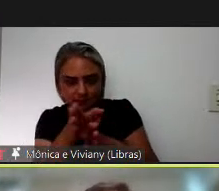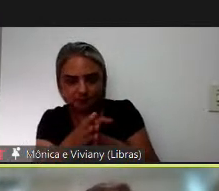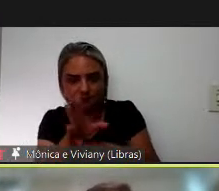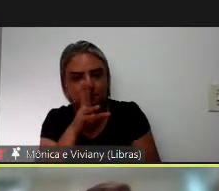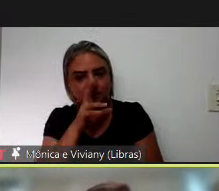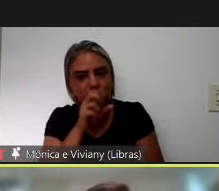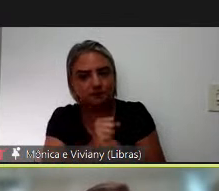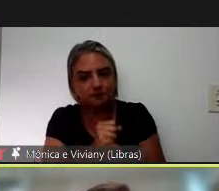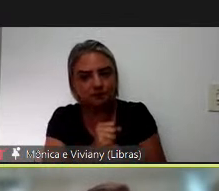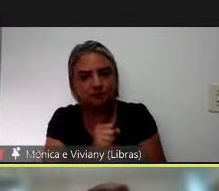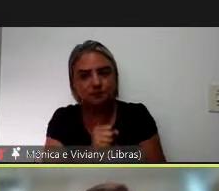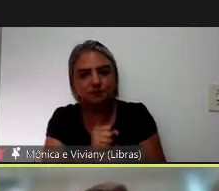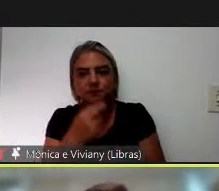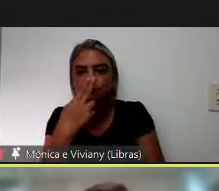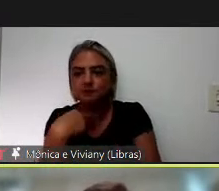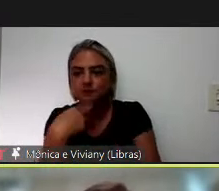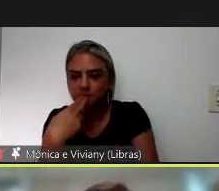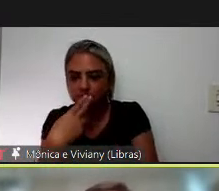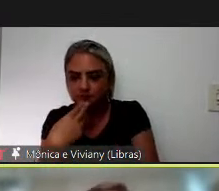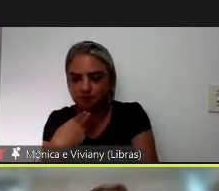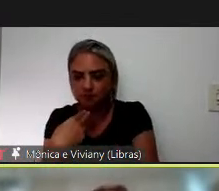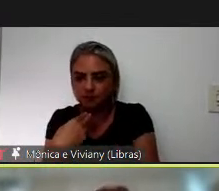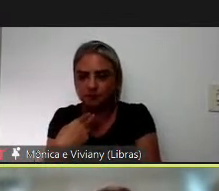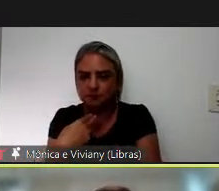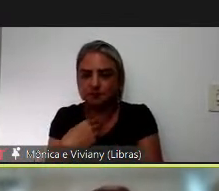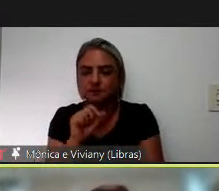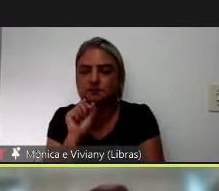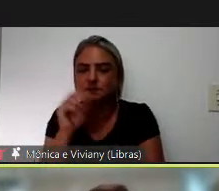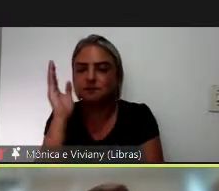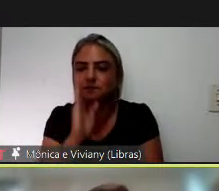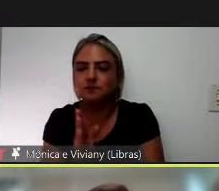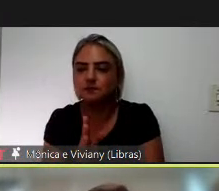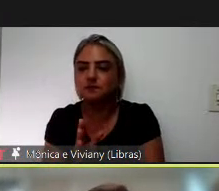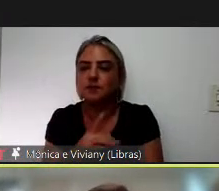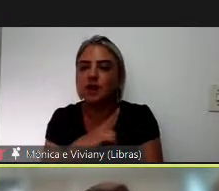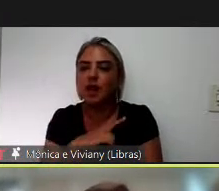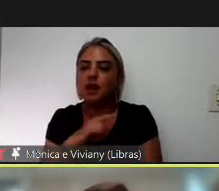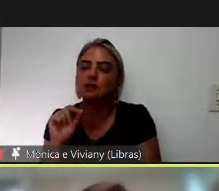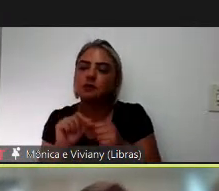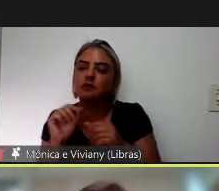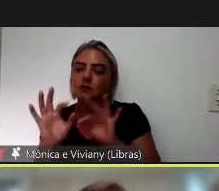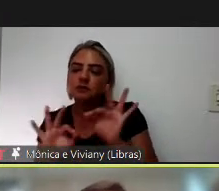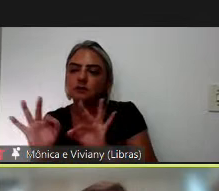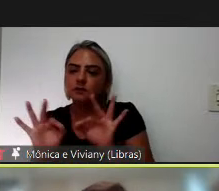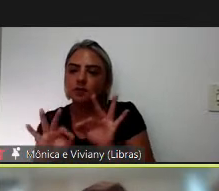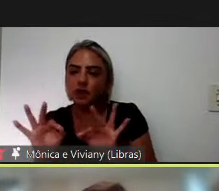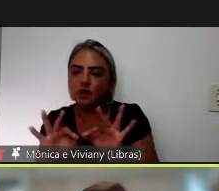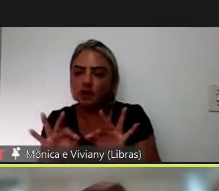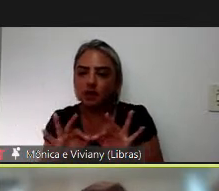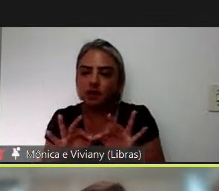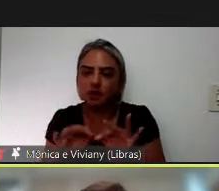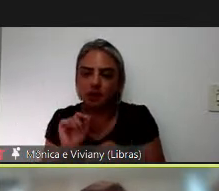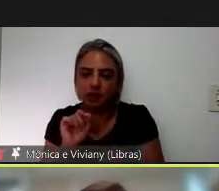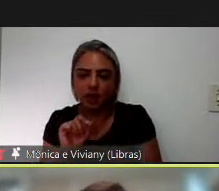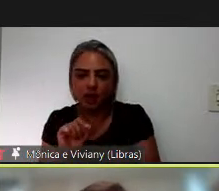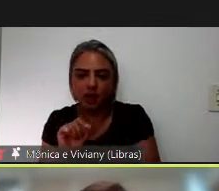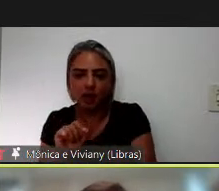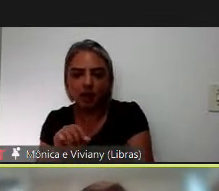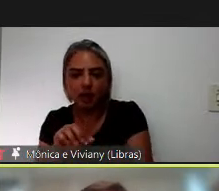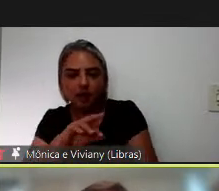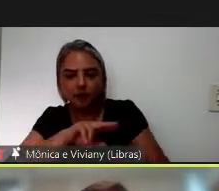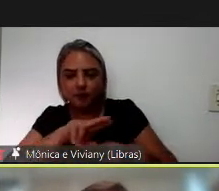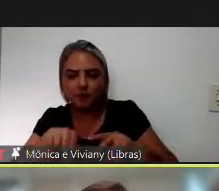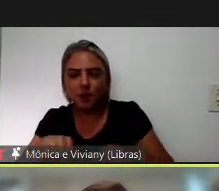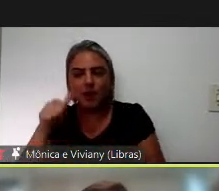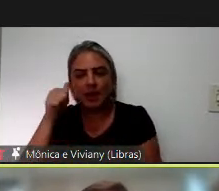So the recommendation to strengthen the primary care in Brazil,